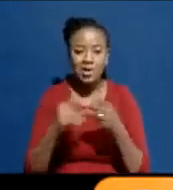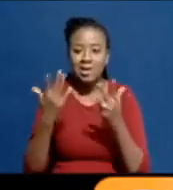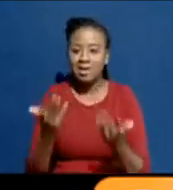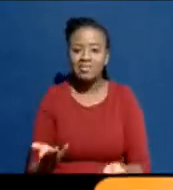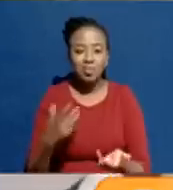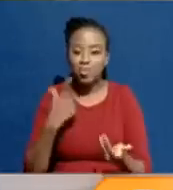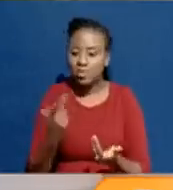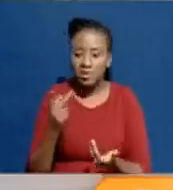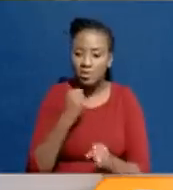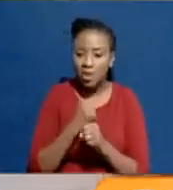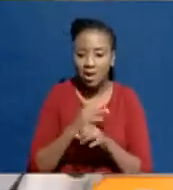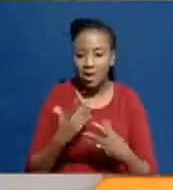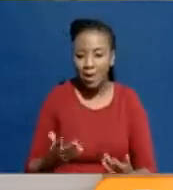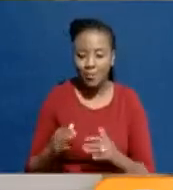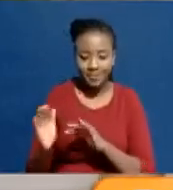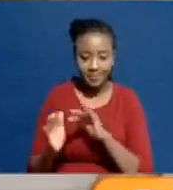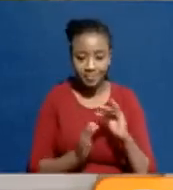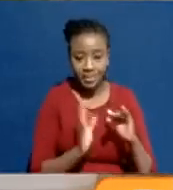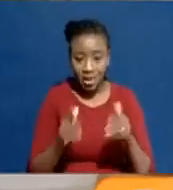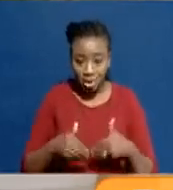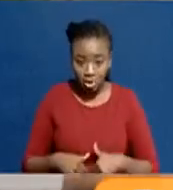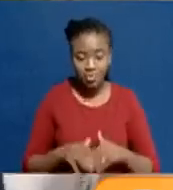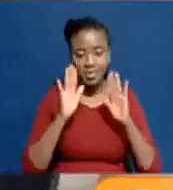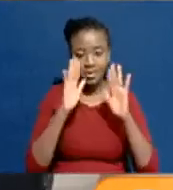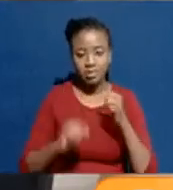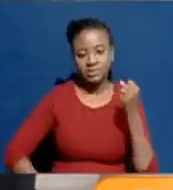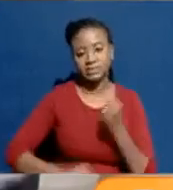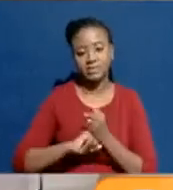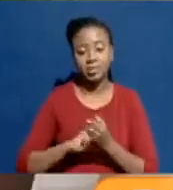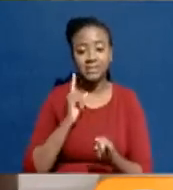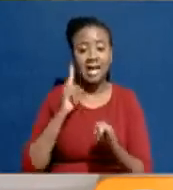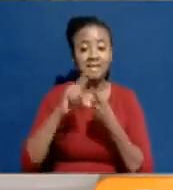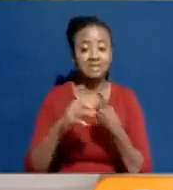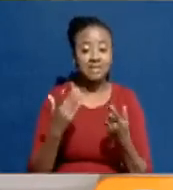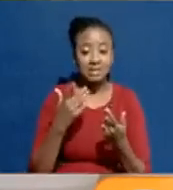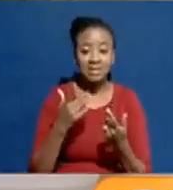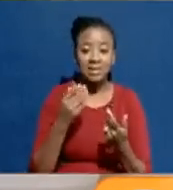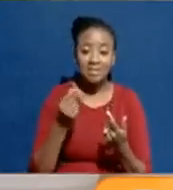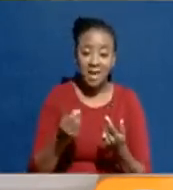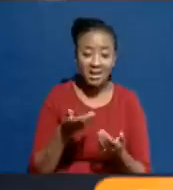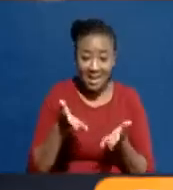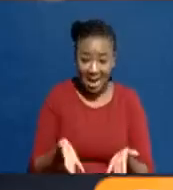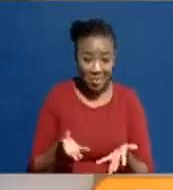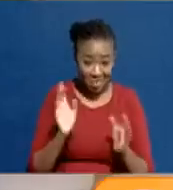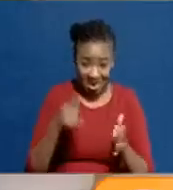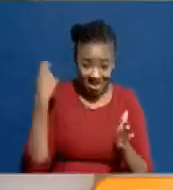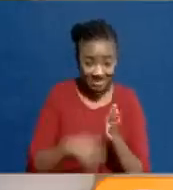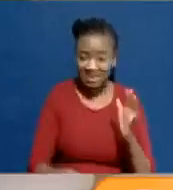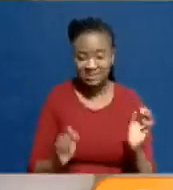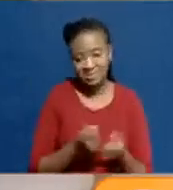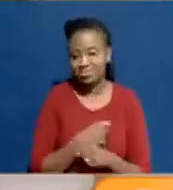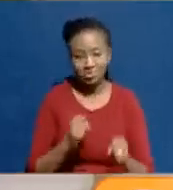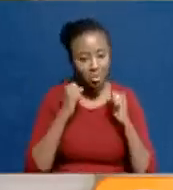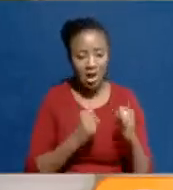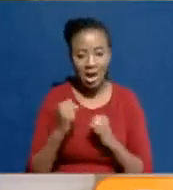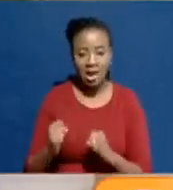tutaishi namna gani? Sawa vijana, let's support them. Until they get to a level where they are taxable. I don't think they're taxable. They are not. That's why I'm saying we need to